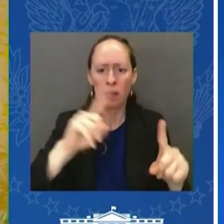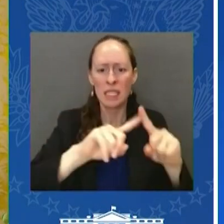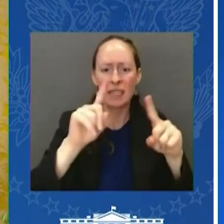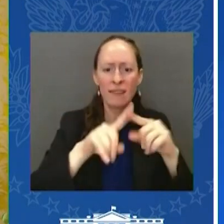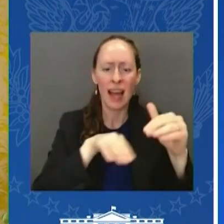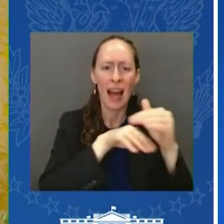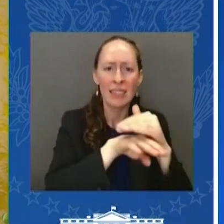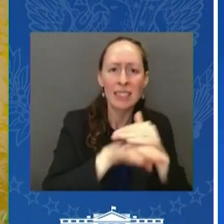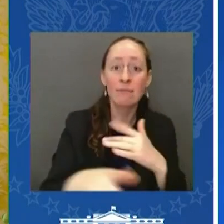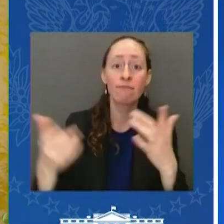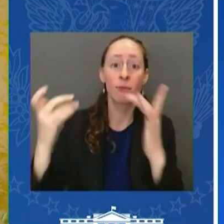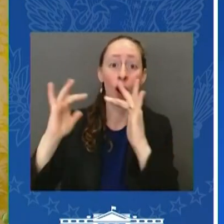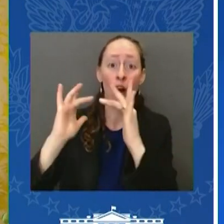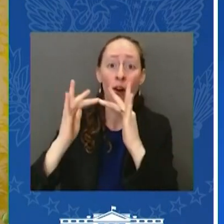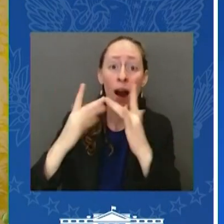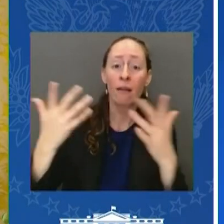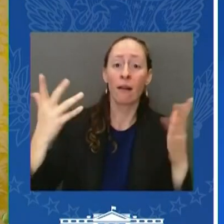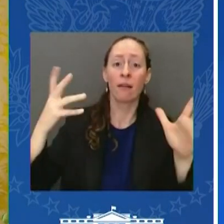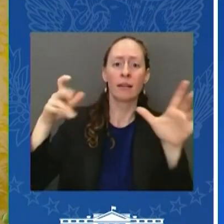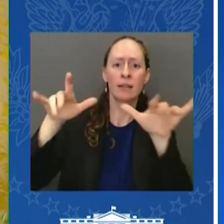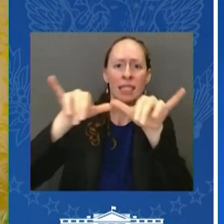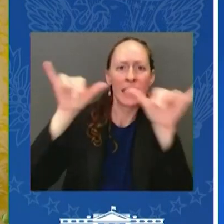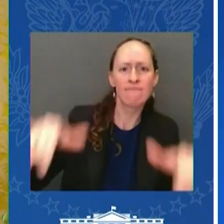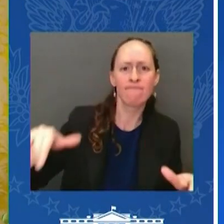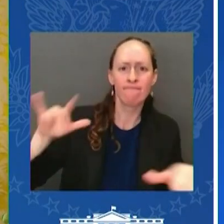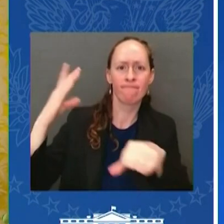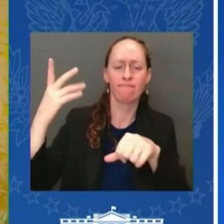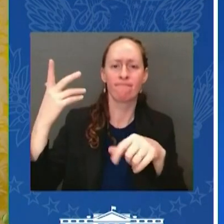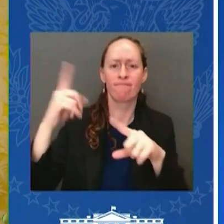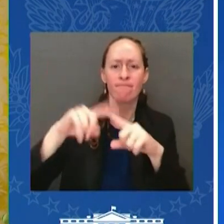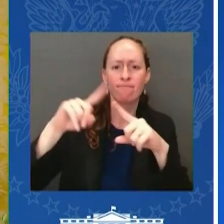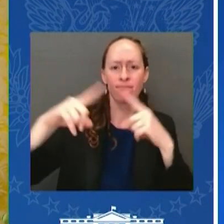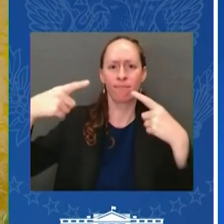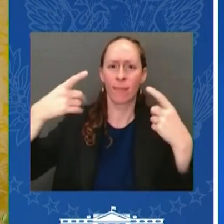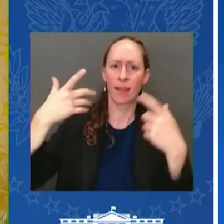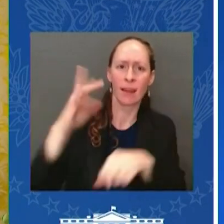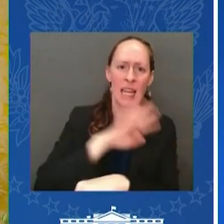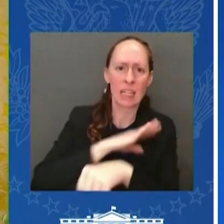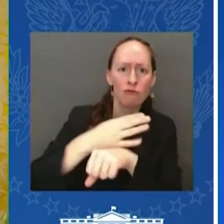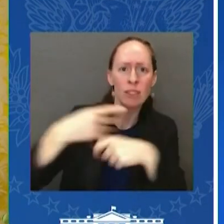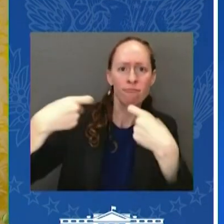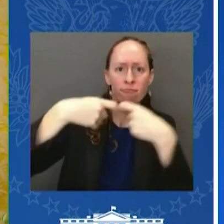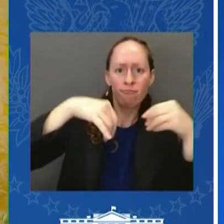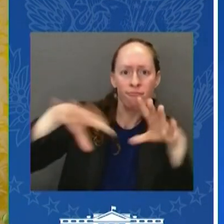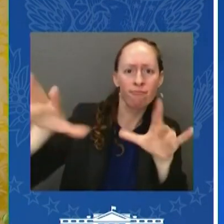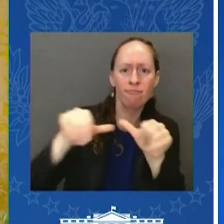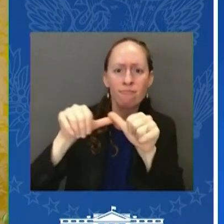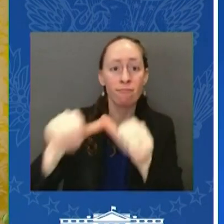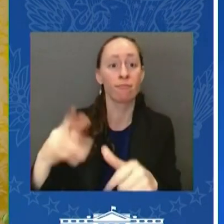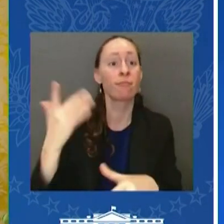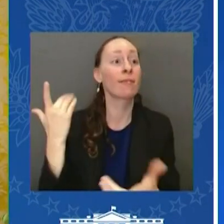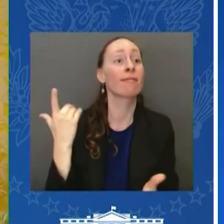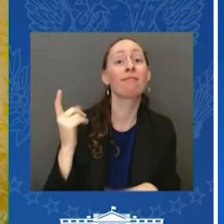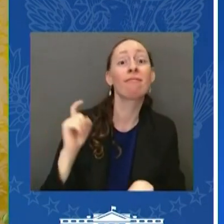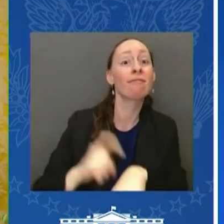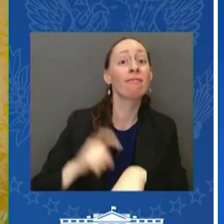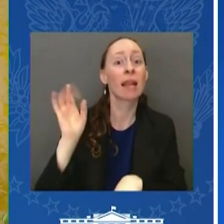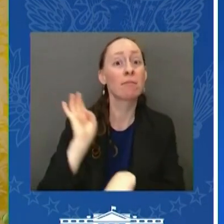for a competitive and resilient economy. And by combining the commitment of the United States government